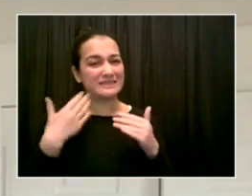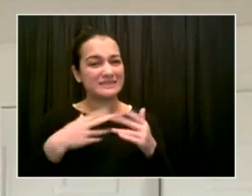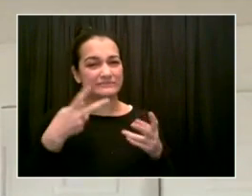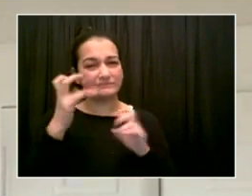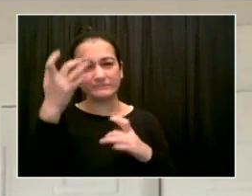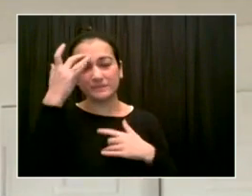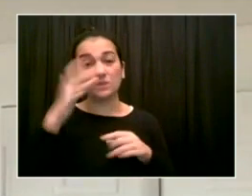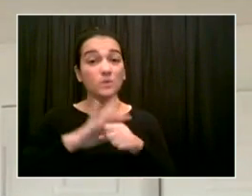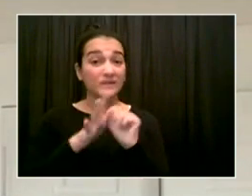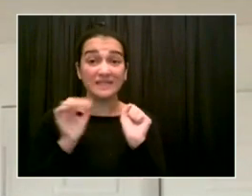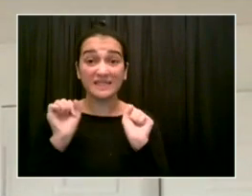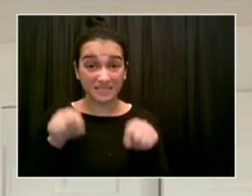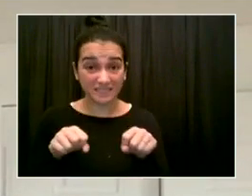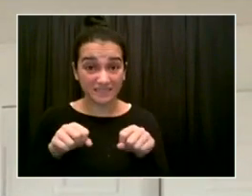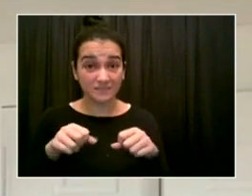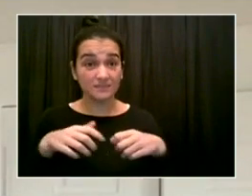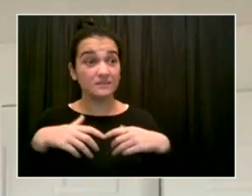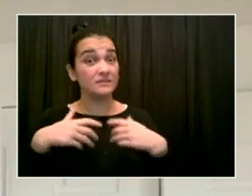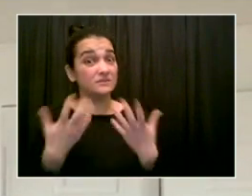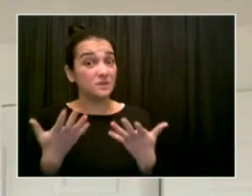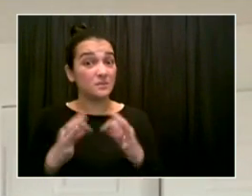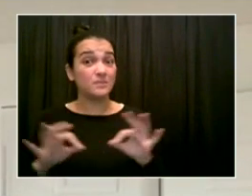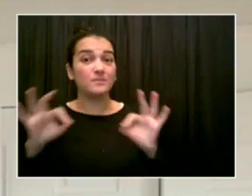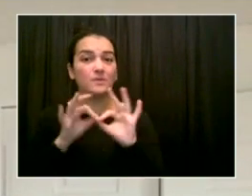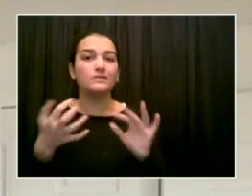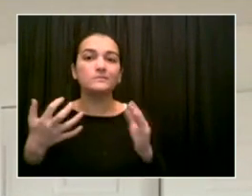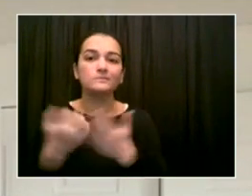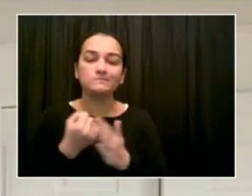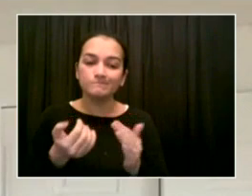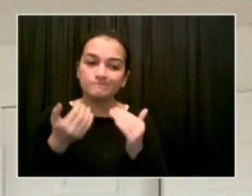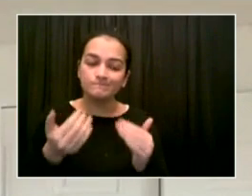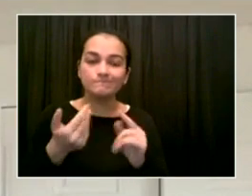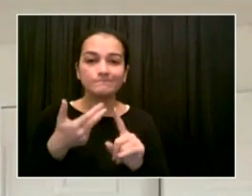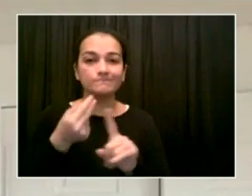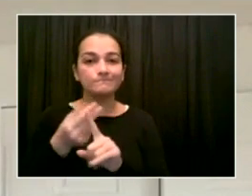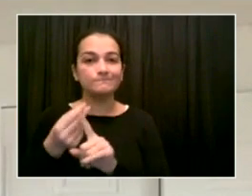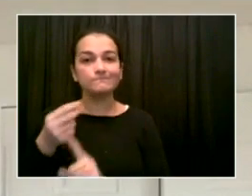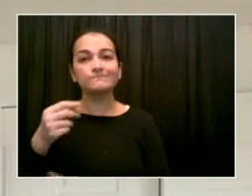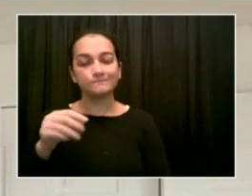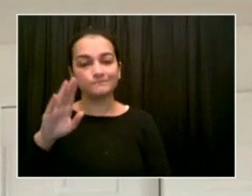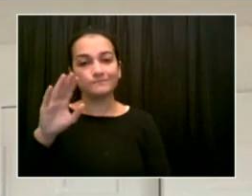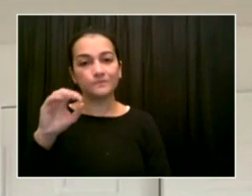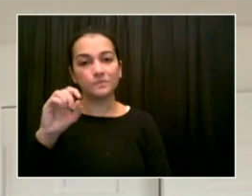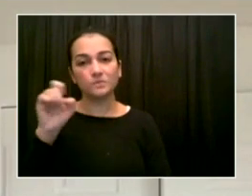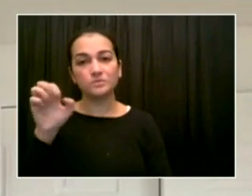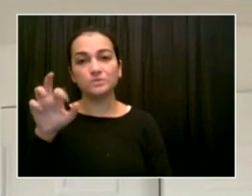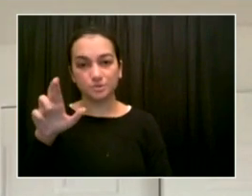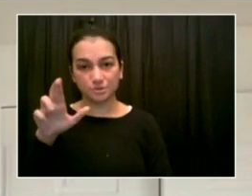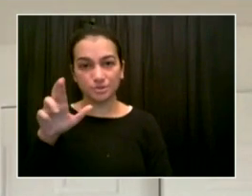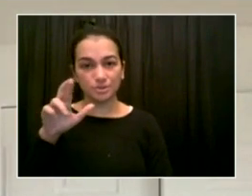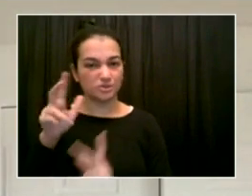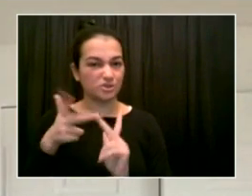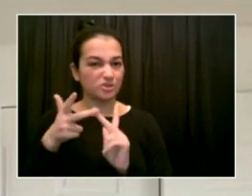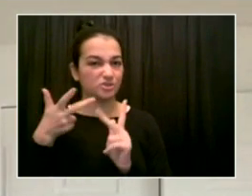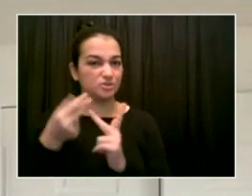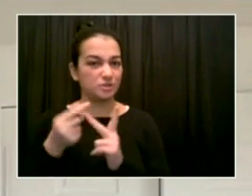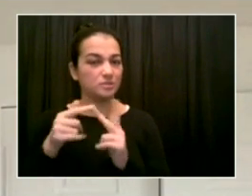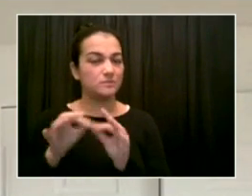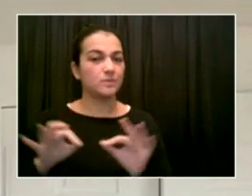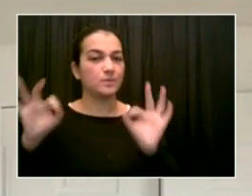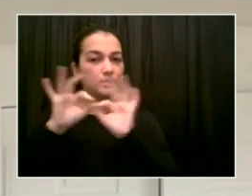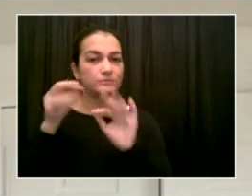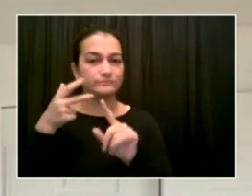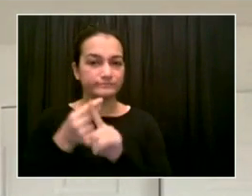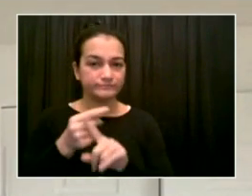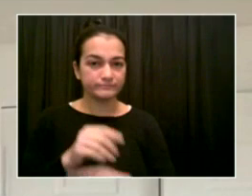So please get vaccinated. And if you are already vaccinated, please get your booster shot. Here's what we